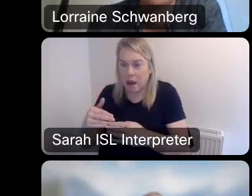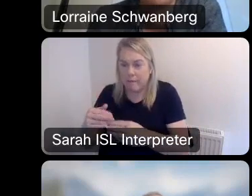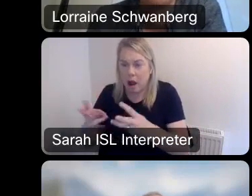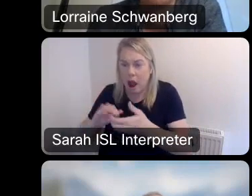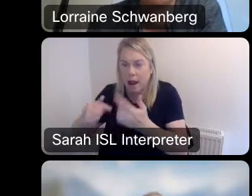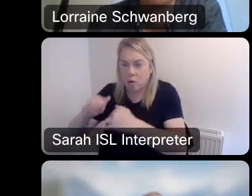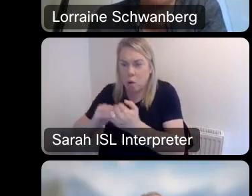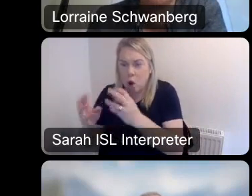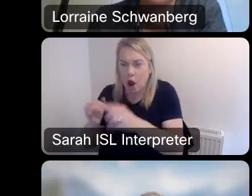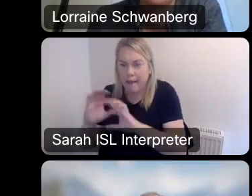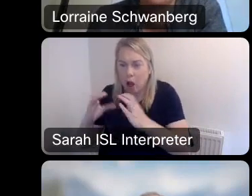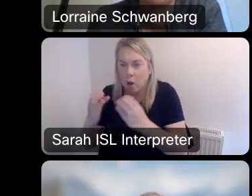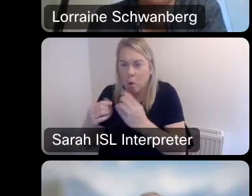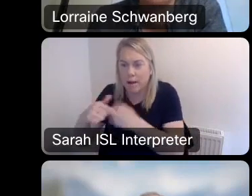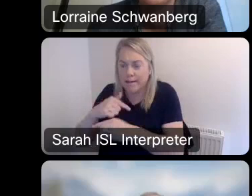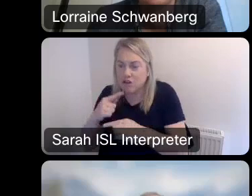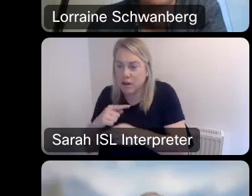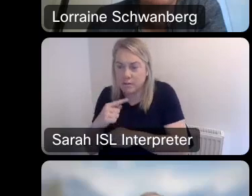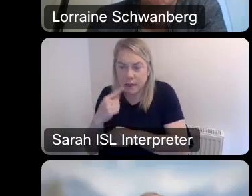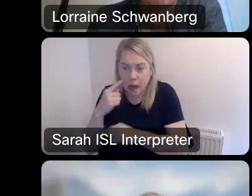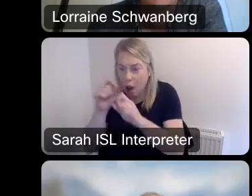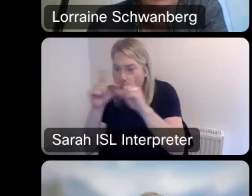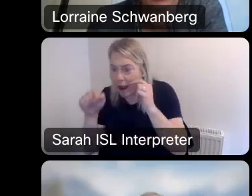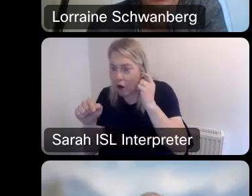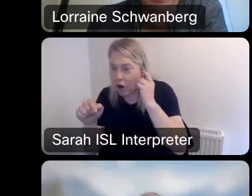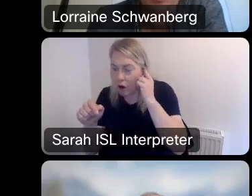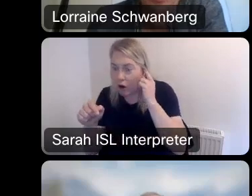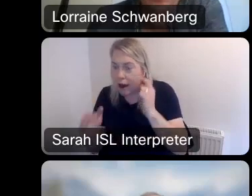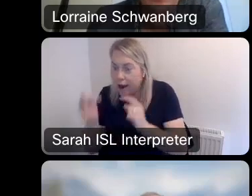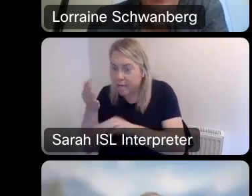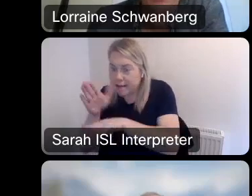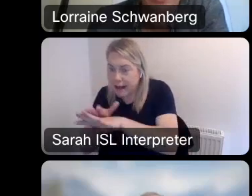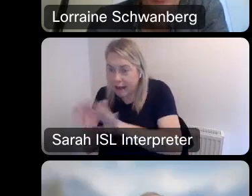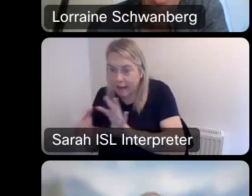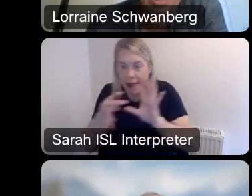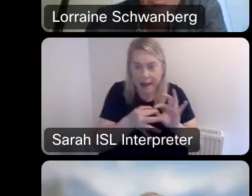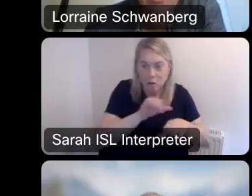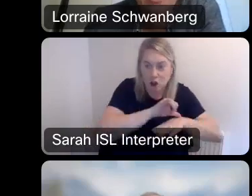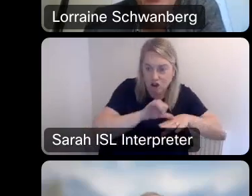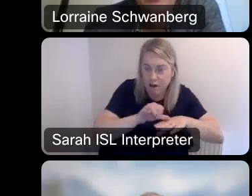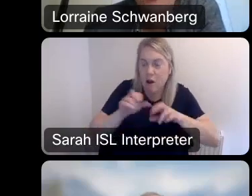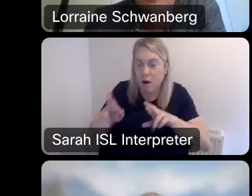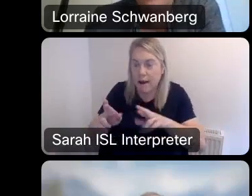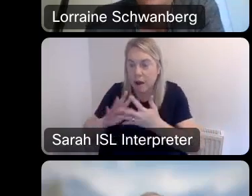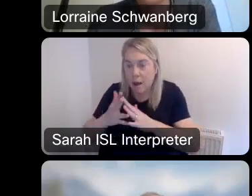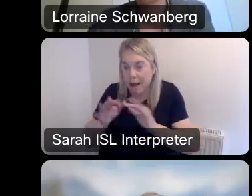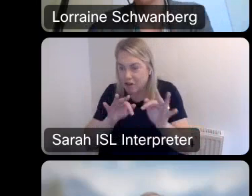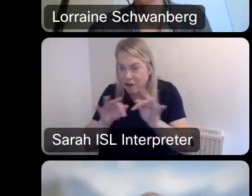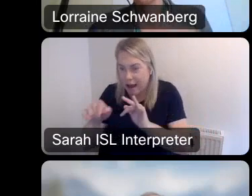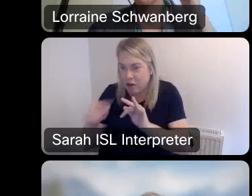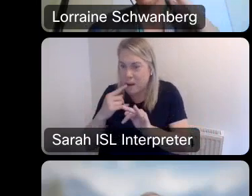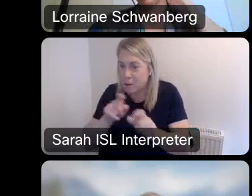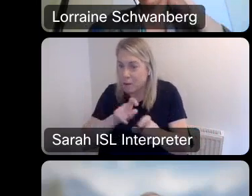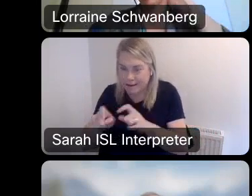of patient if a death is linked to the surgery or if there's a complication, that it might still trigger this